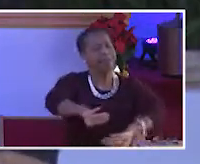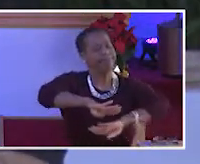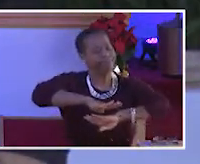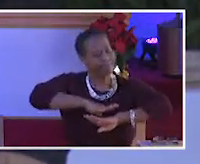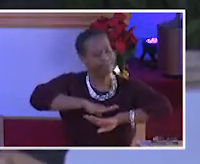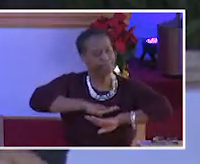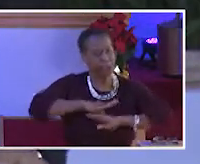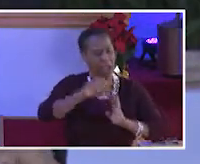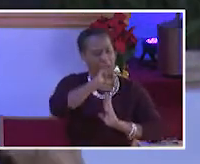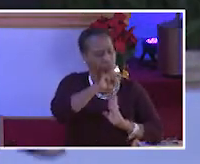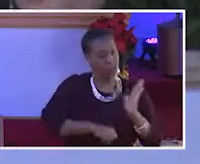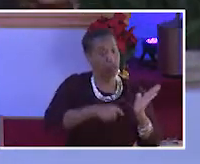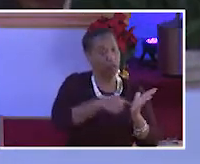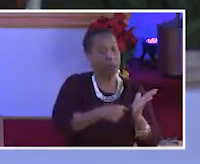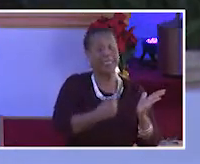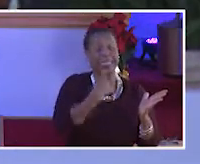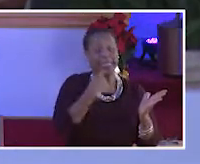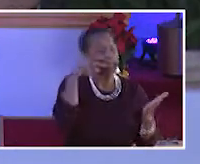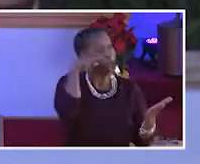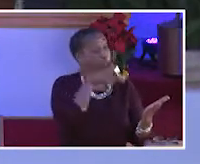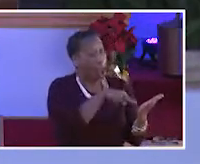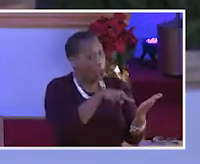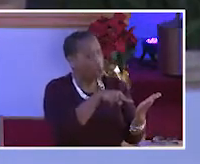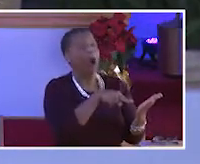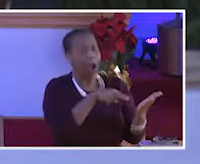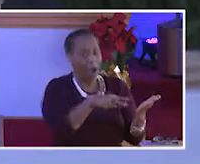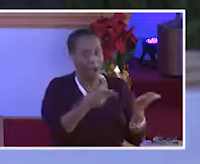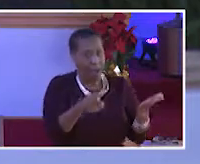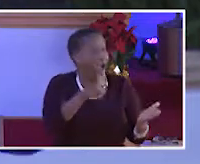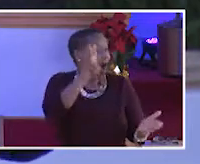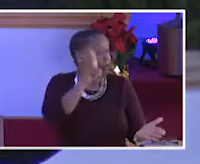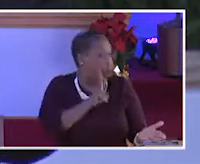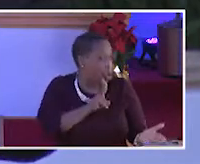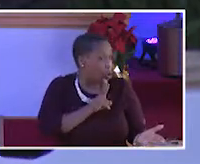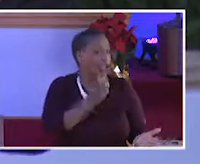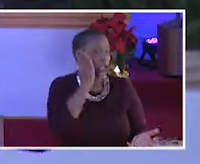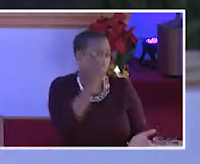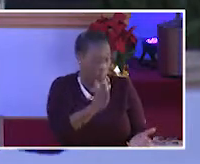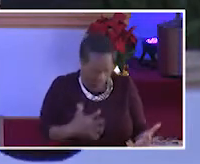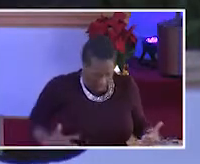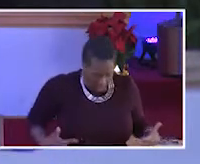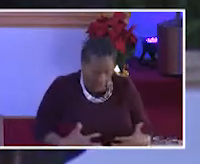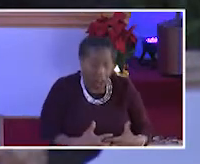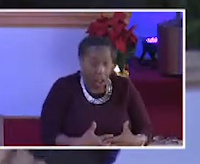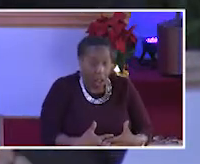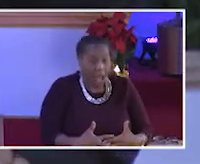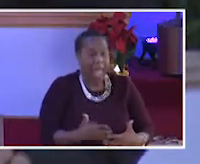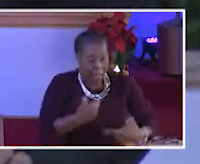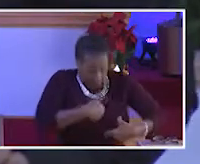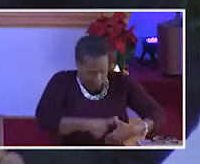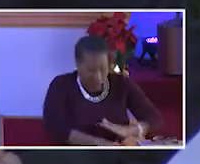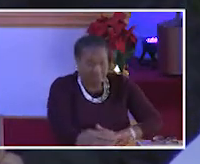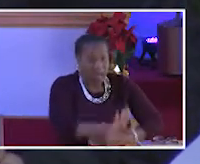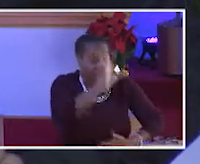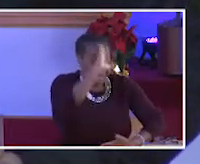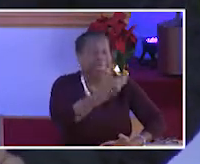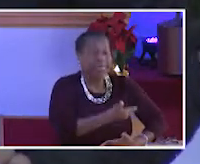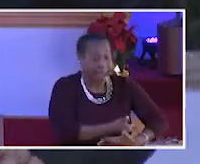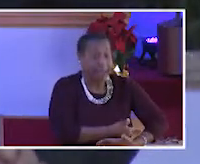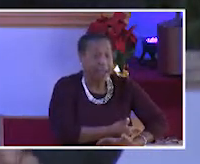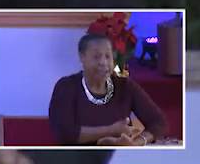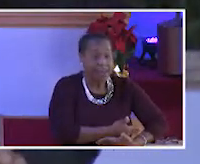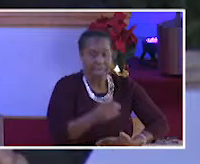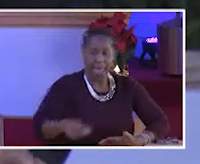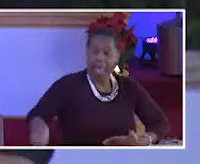of the scripture which says, 'Look, behold, a virgin shall conceive and bring forth a son, and